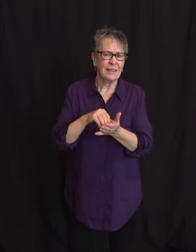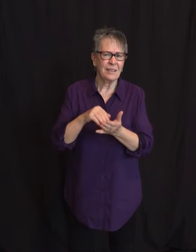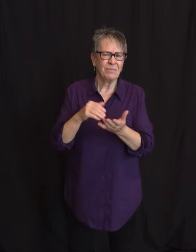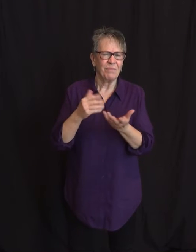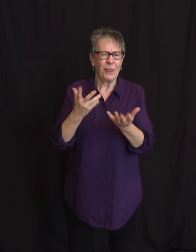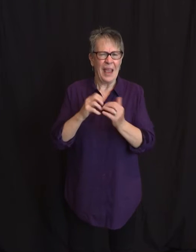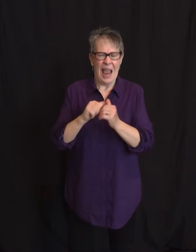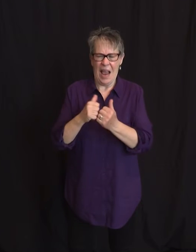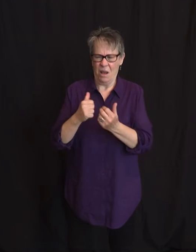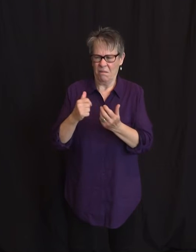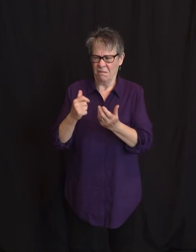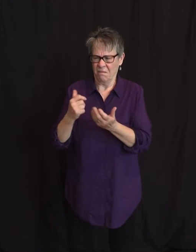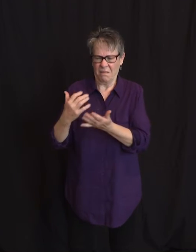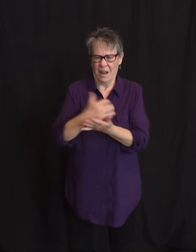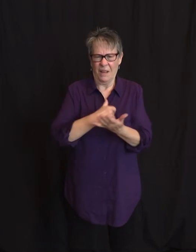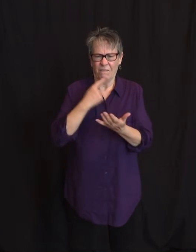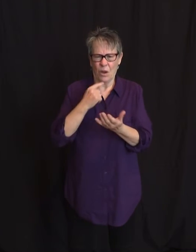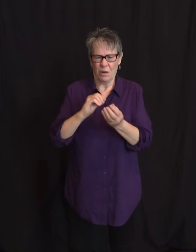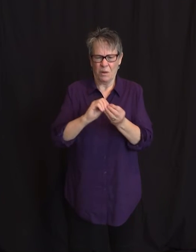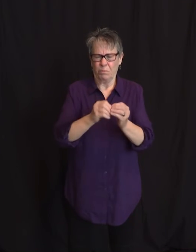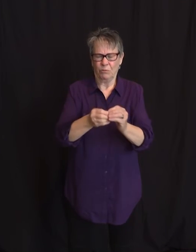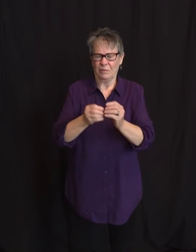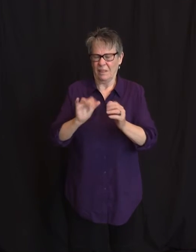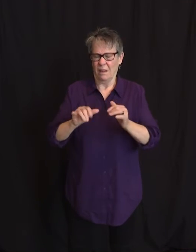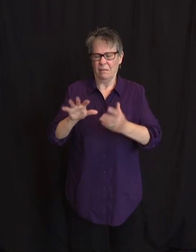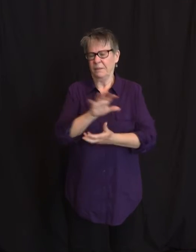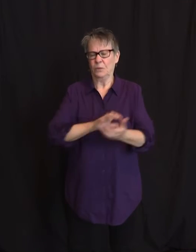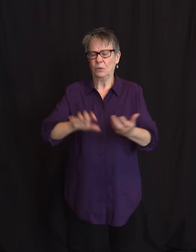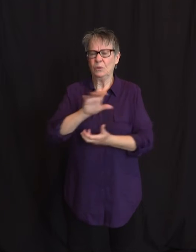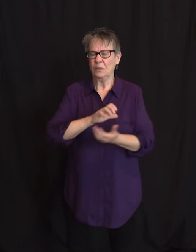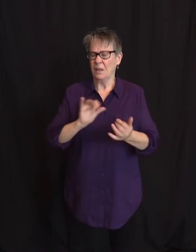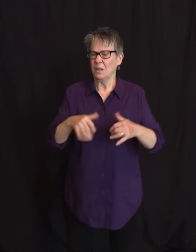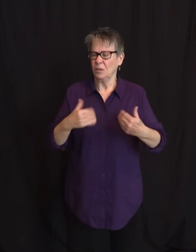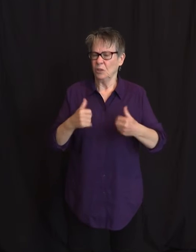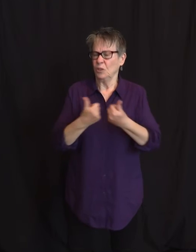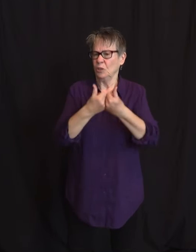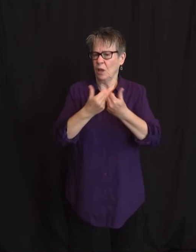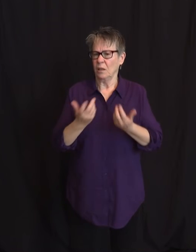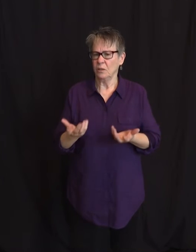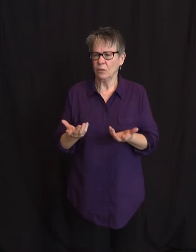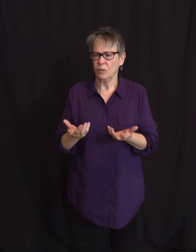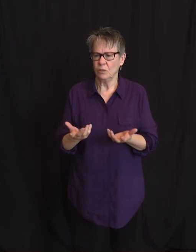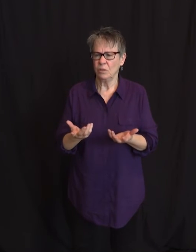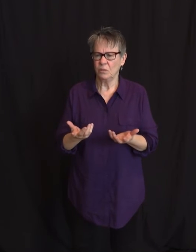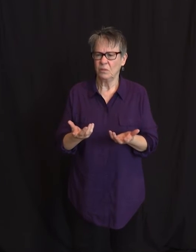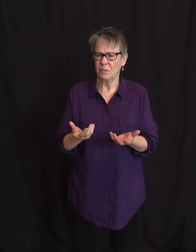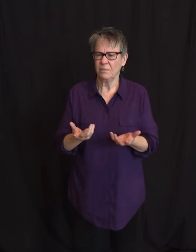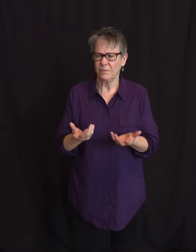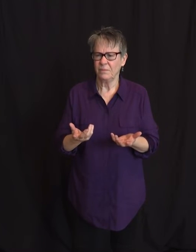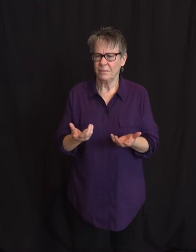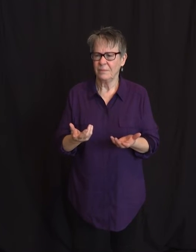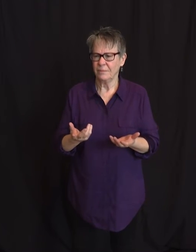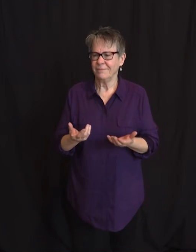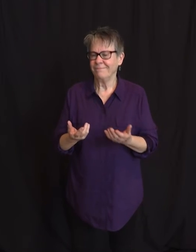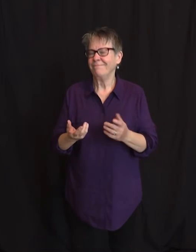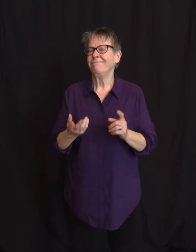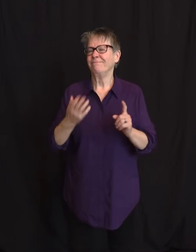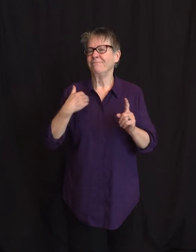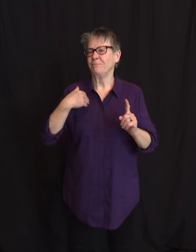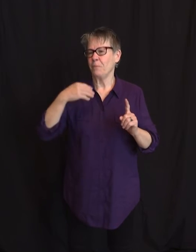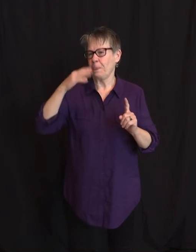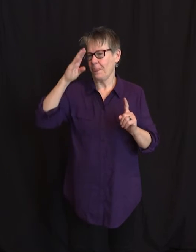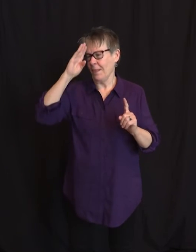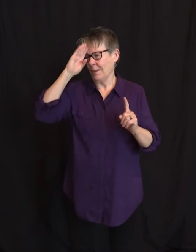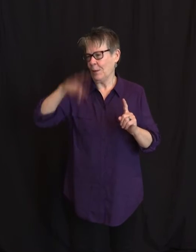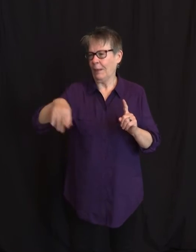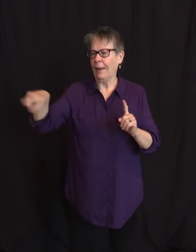this? Yeah, we expected that question, and it's a good one, and we discussed it earlier, and Judy can tackle it, and Ed can come in behind.